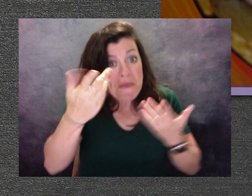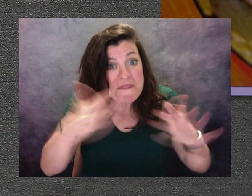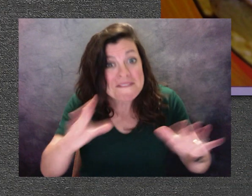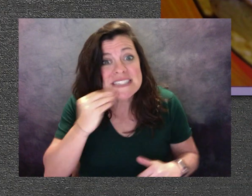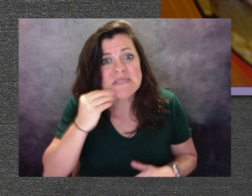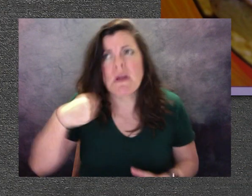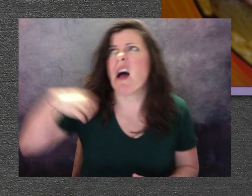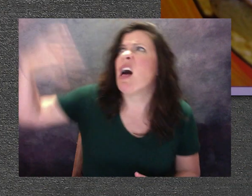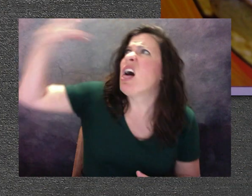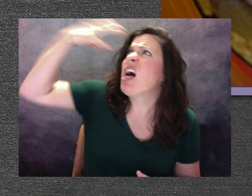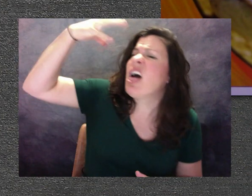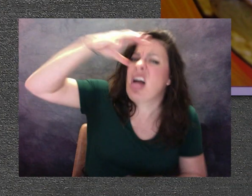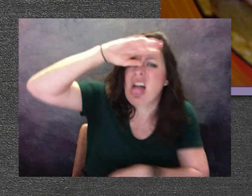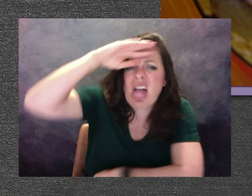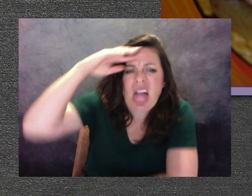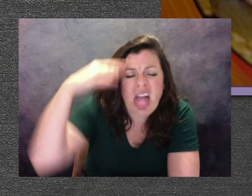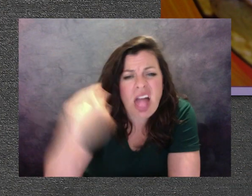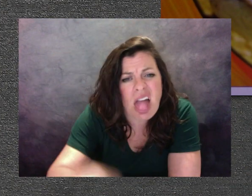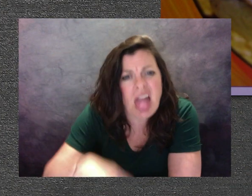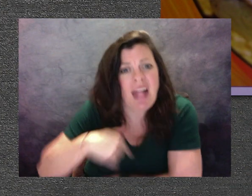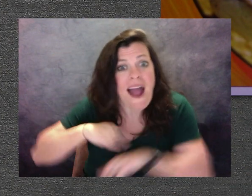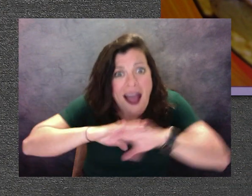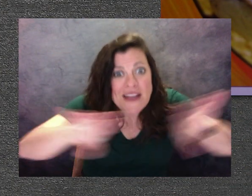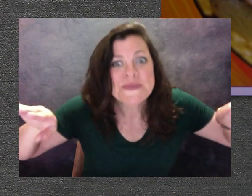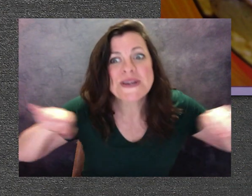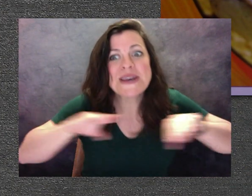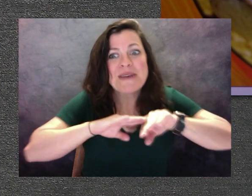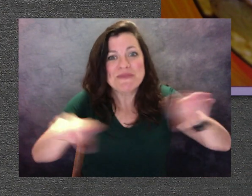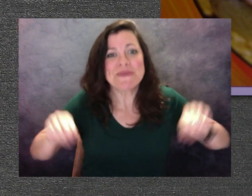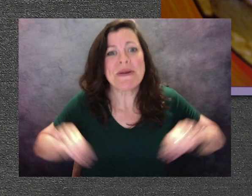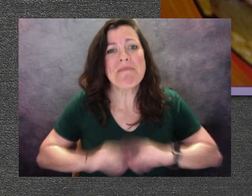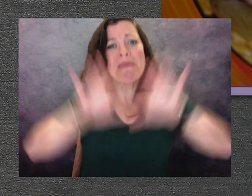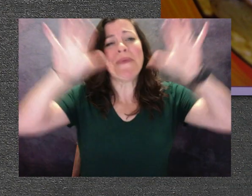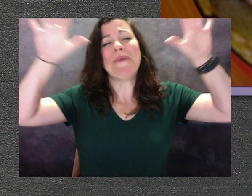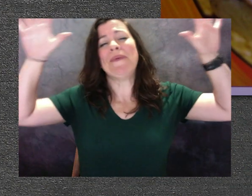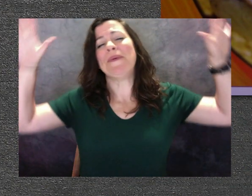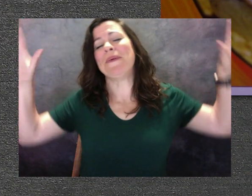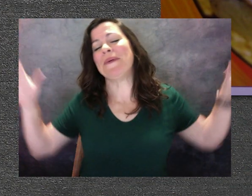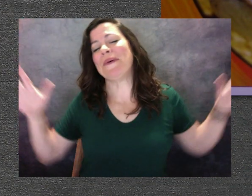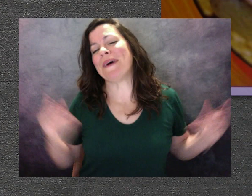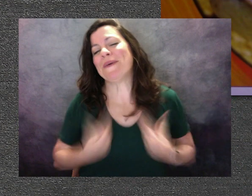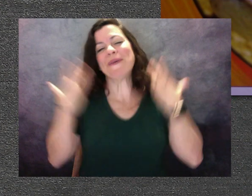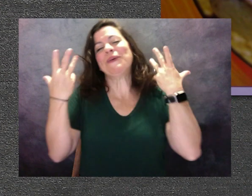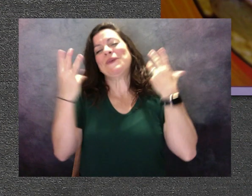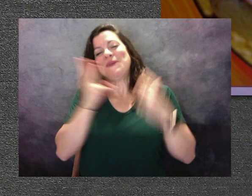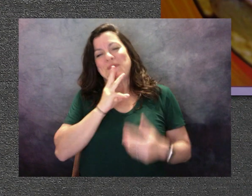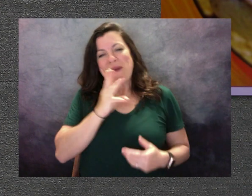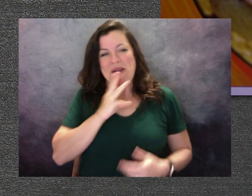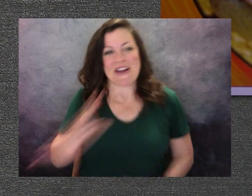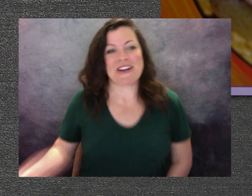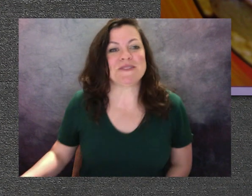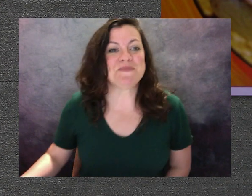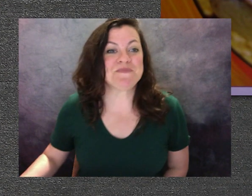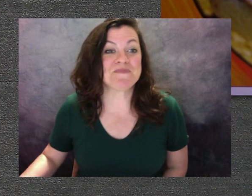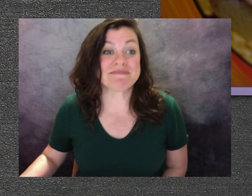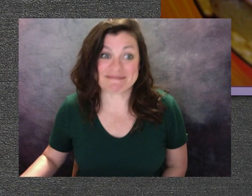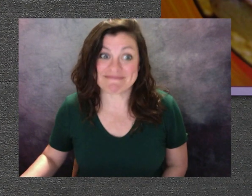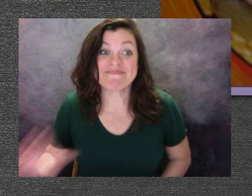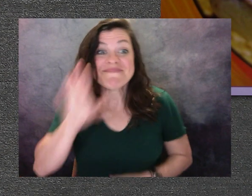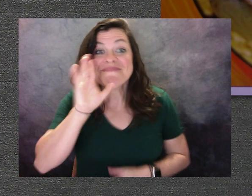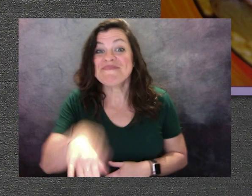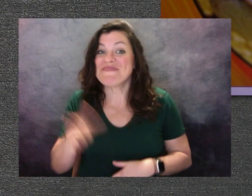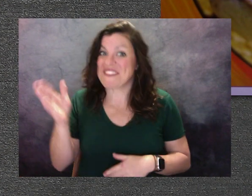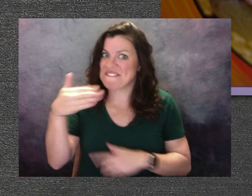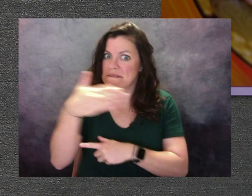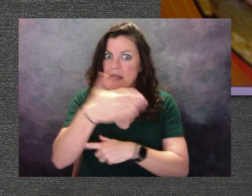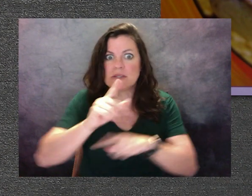Lakes have many kinds of fish. Big lakes have the biggest fish. Oh